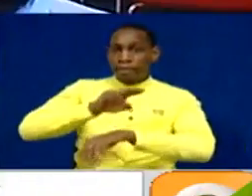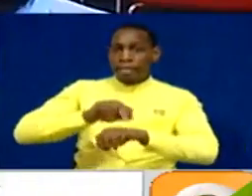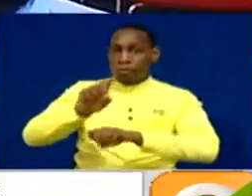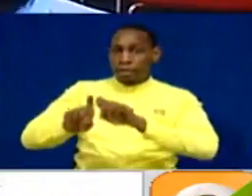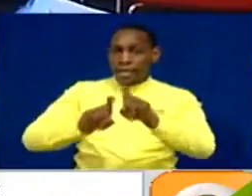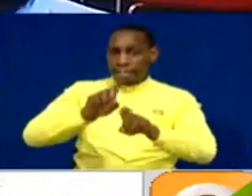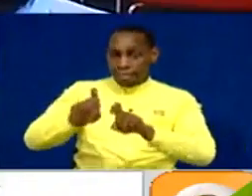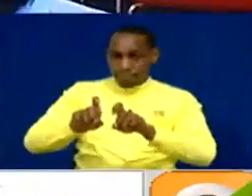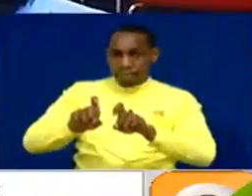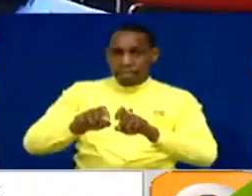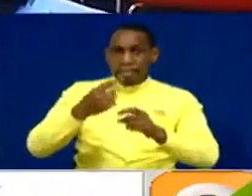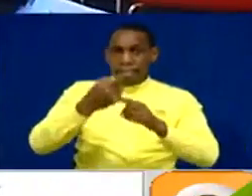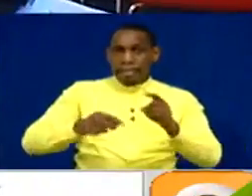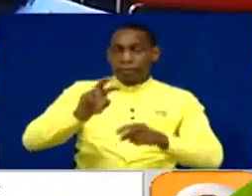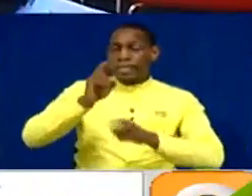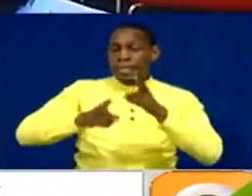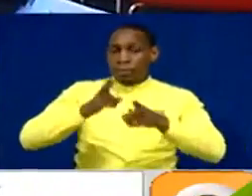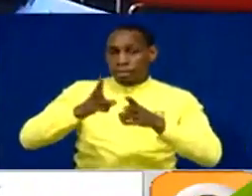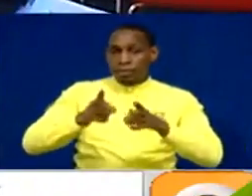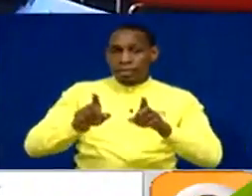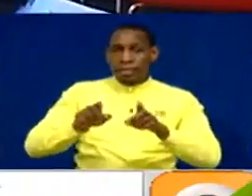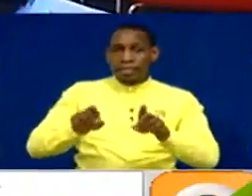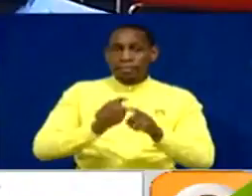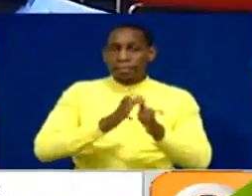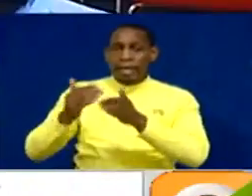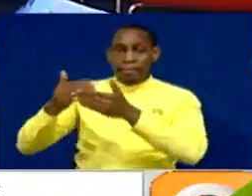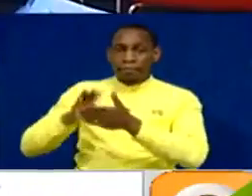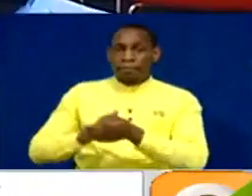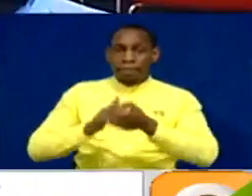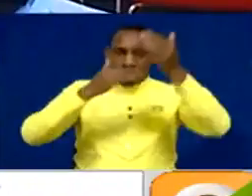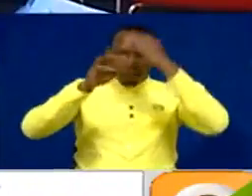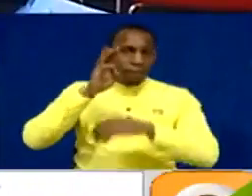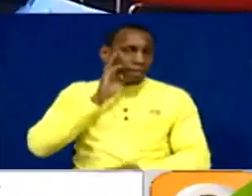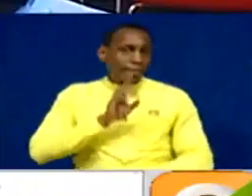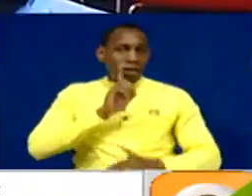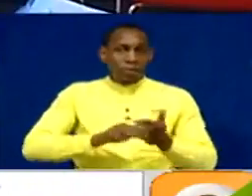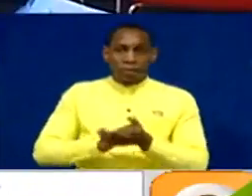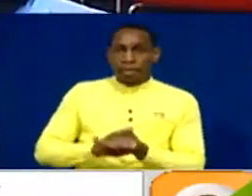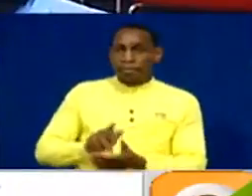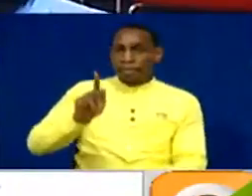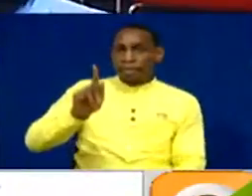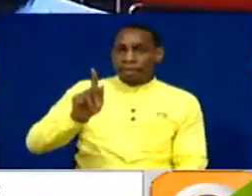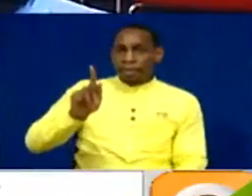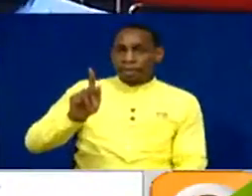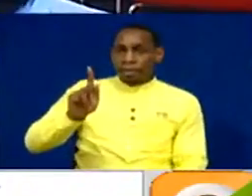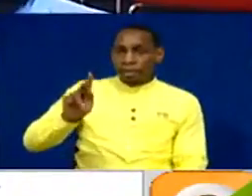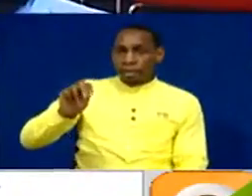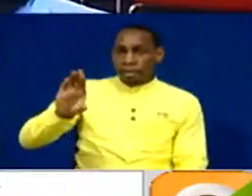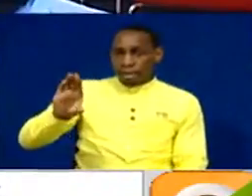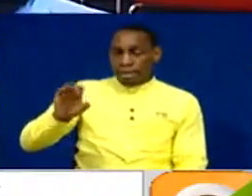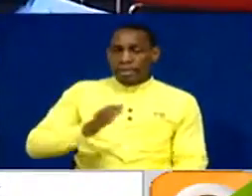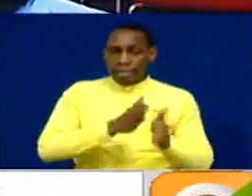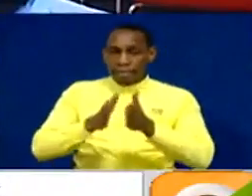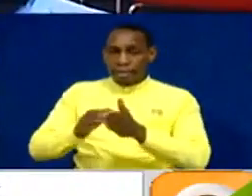national examinations in 2022 as planned. Professor Magoha says that the Kenya National Examination Council